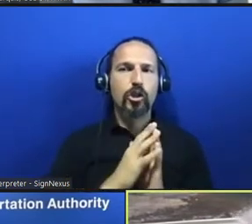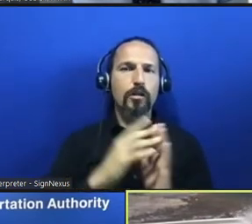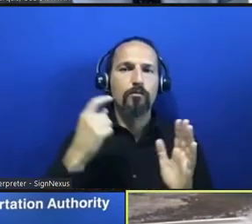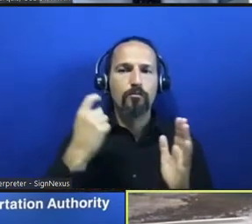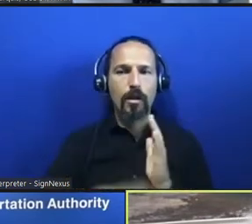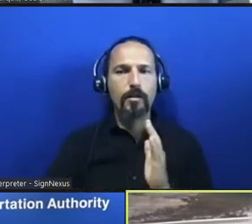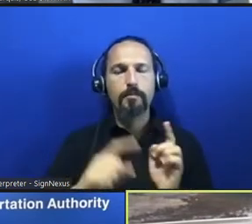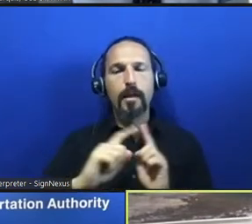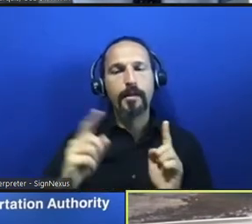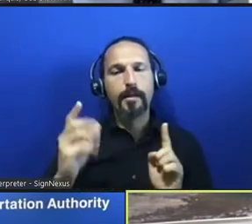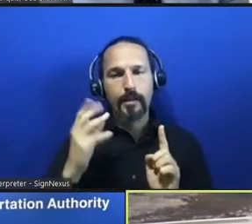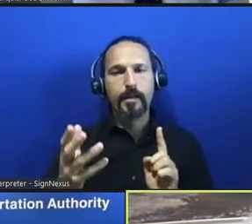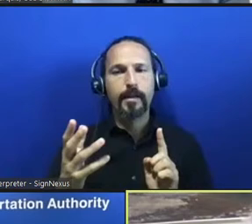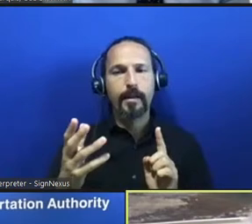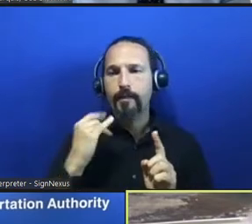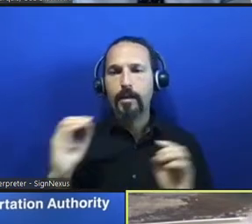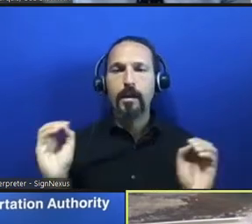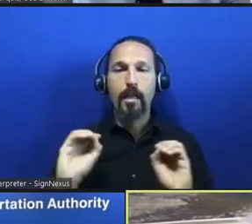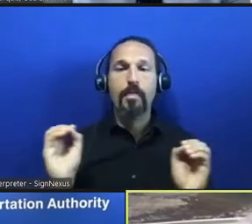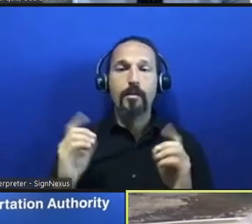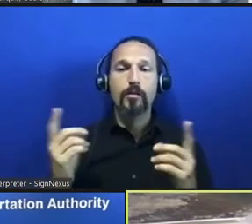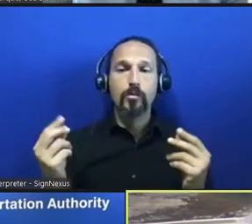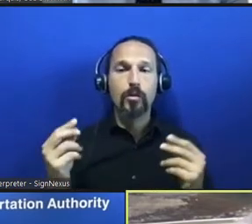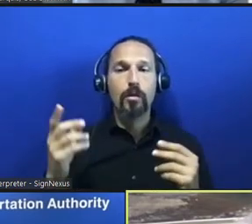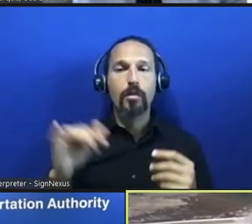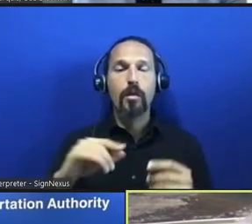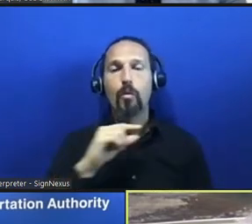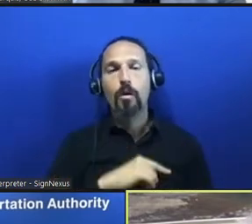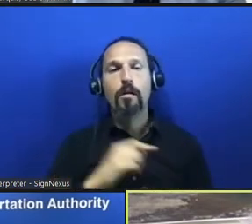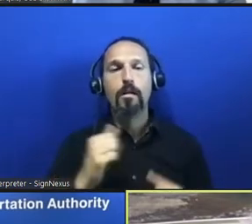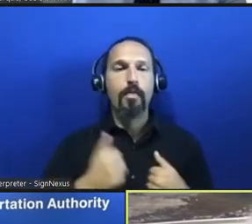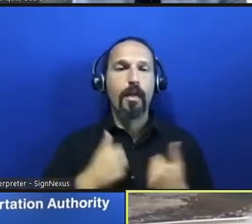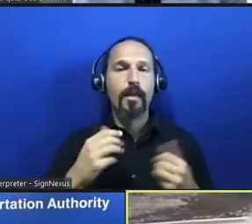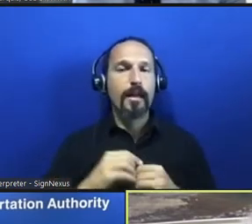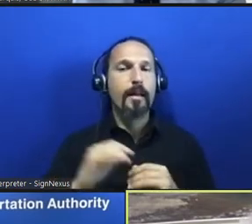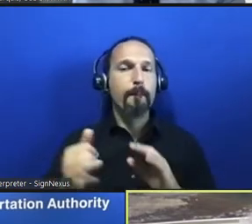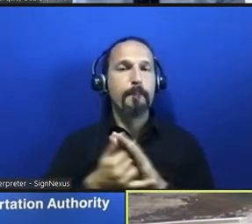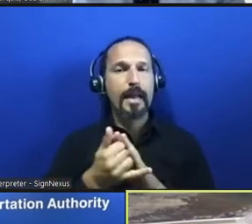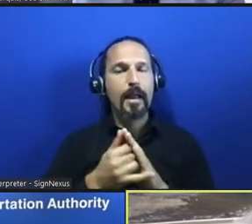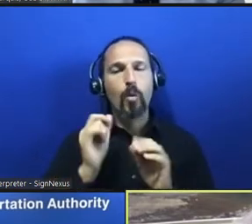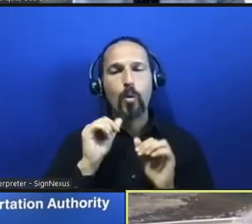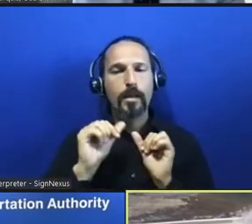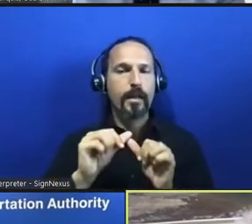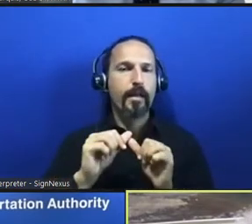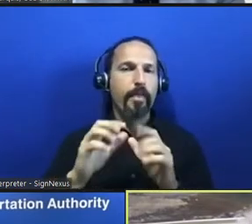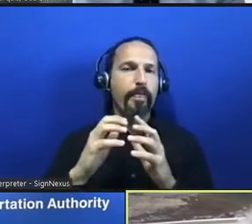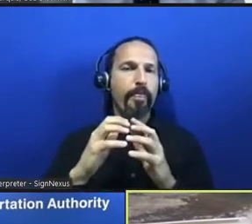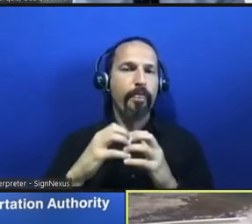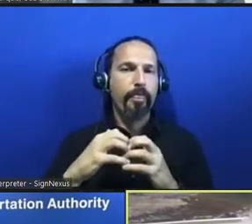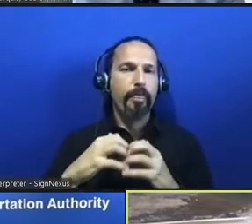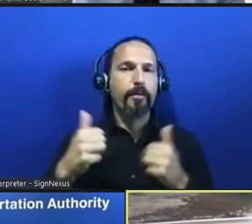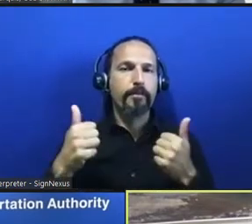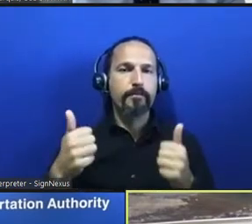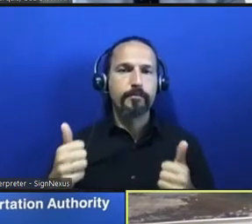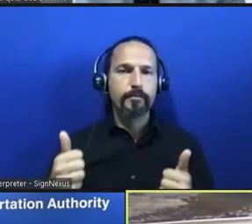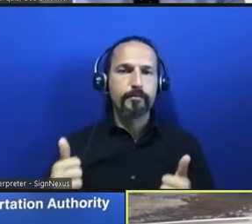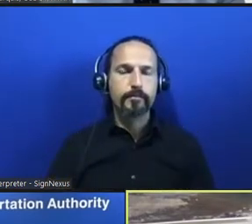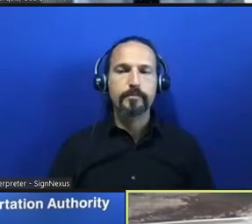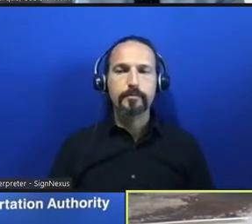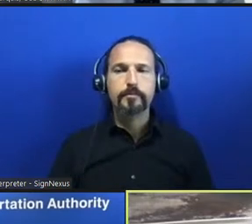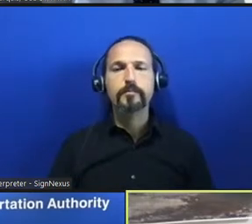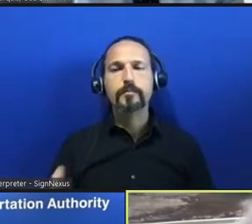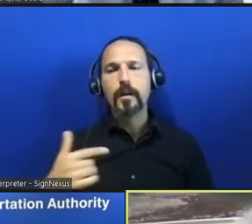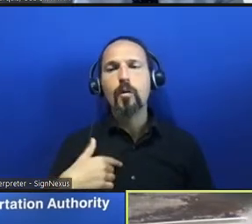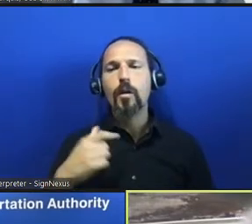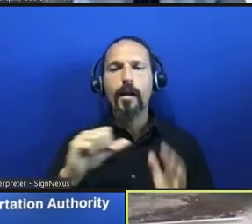but the fact is if nothing is done the quality of life in Manhattan will continue to deteriorate I want to